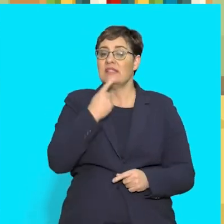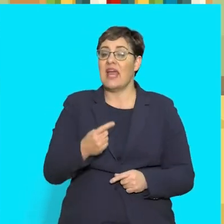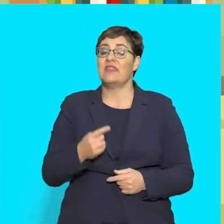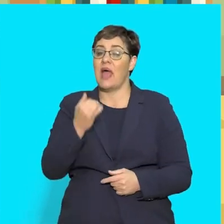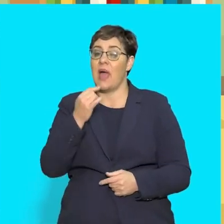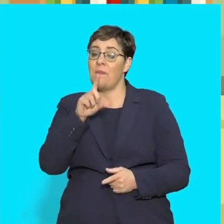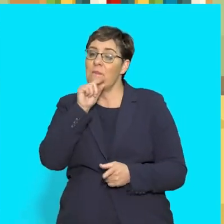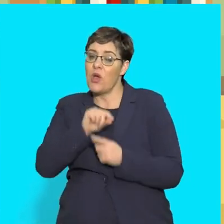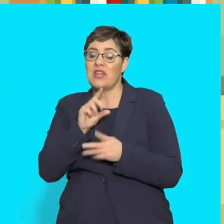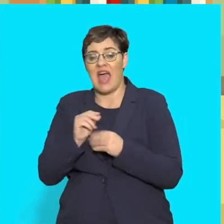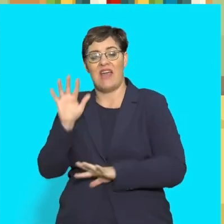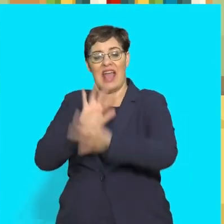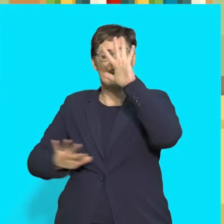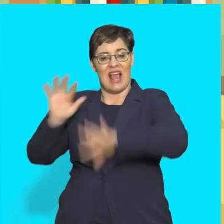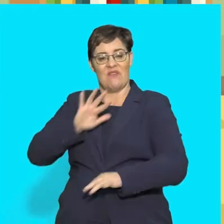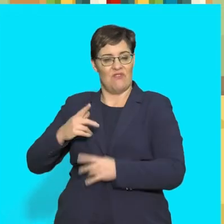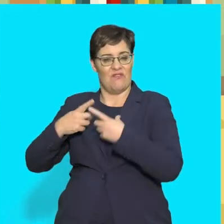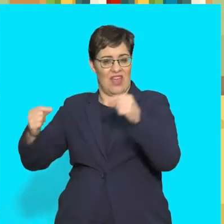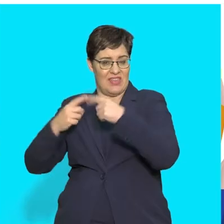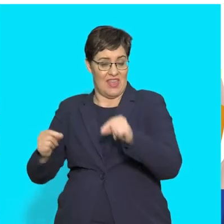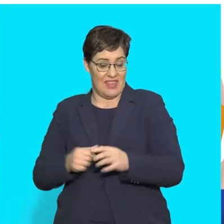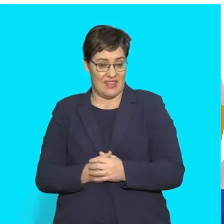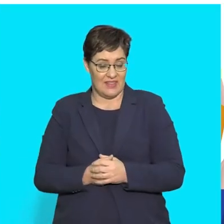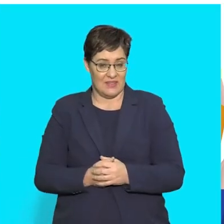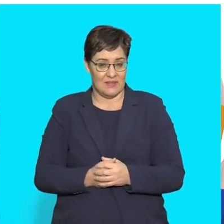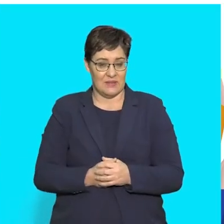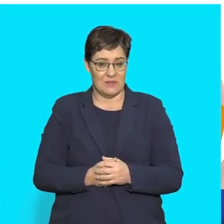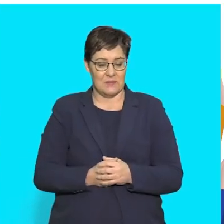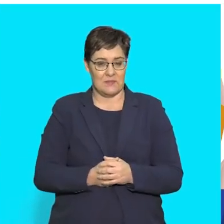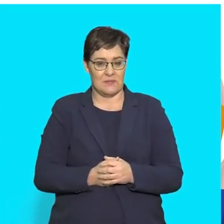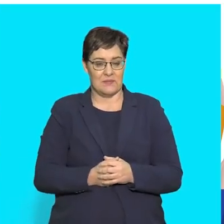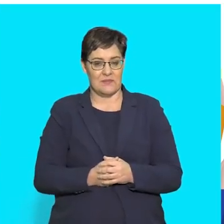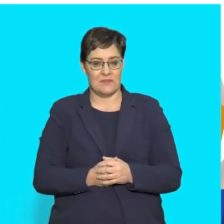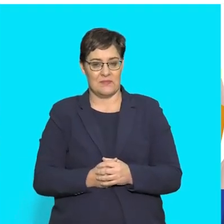say, the bird has colorful feathers?